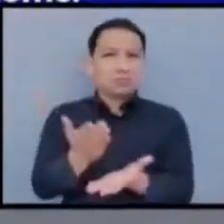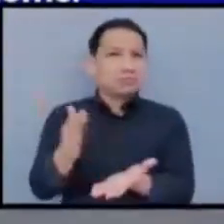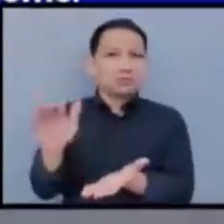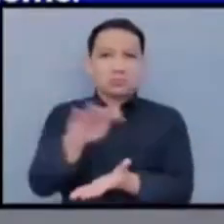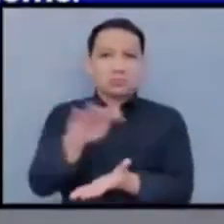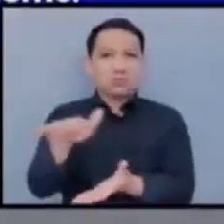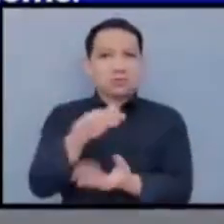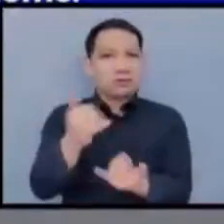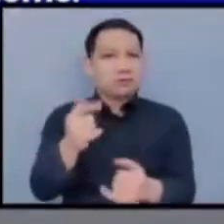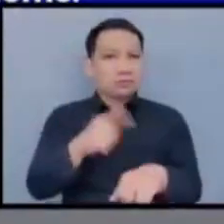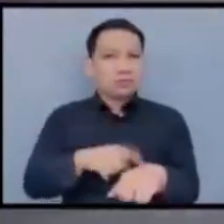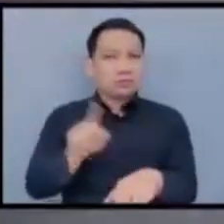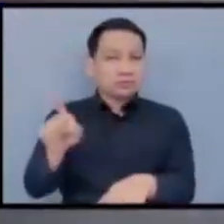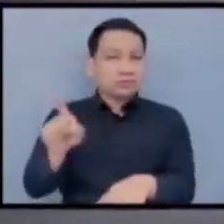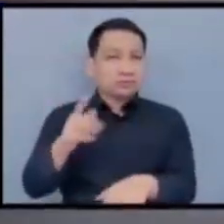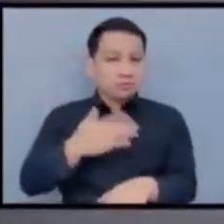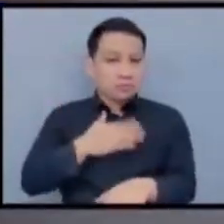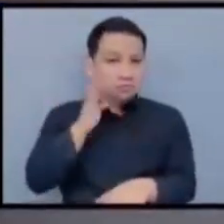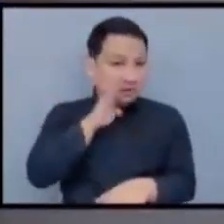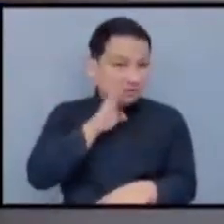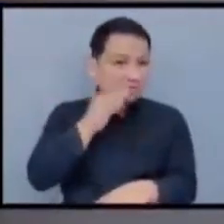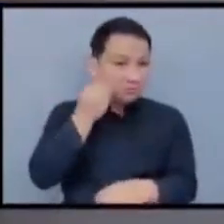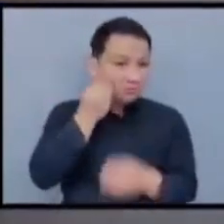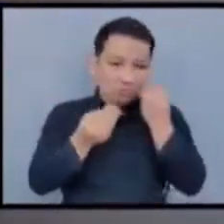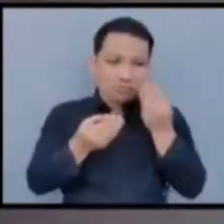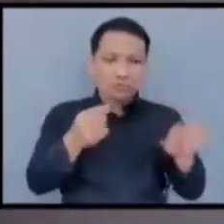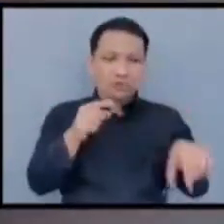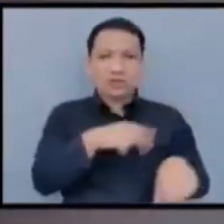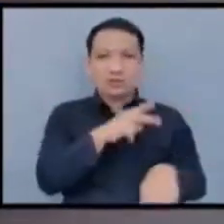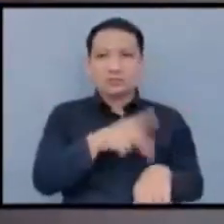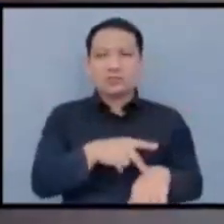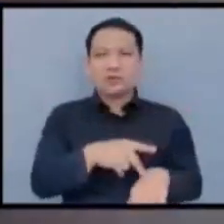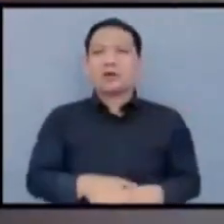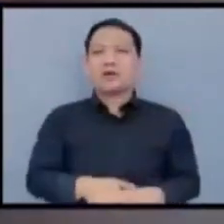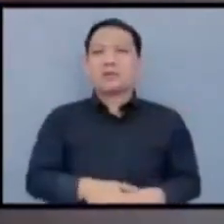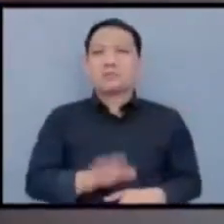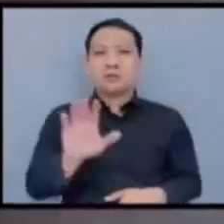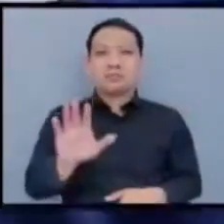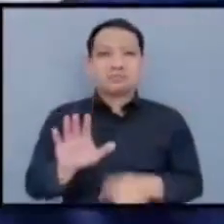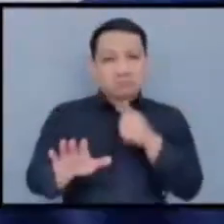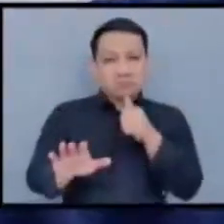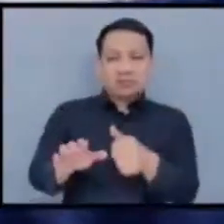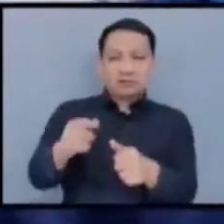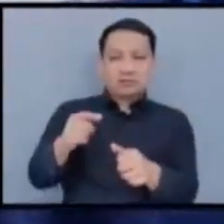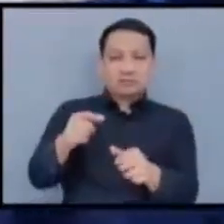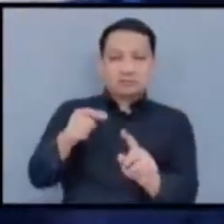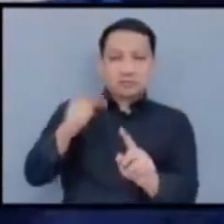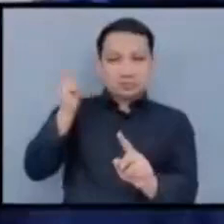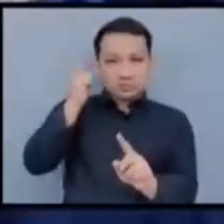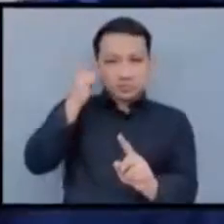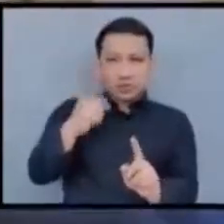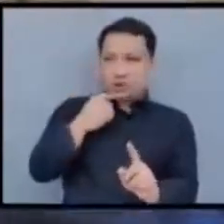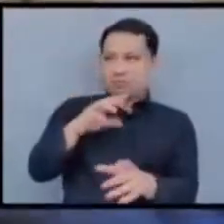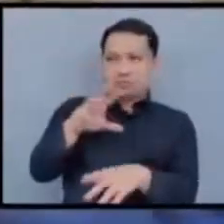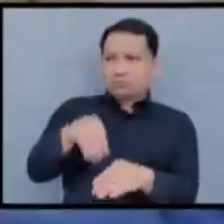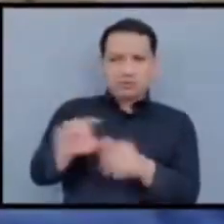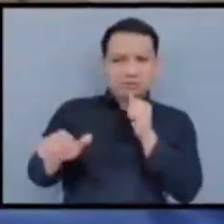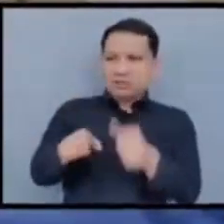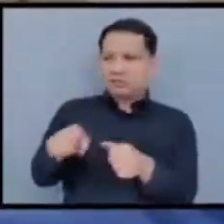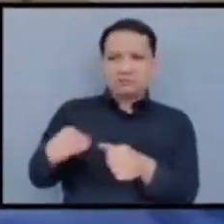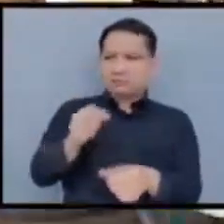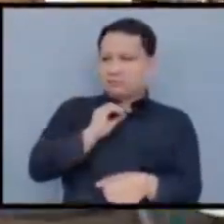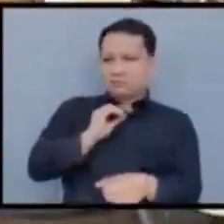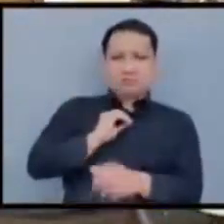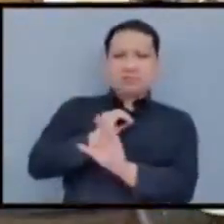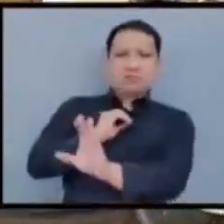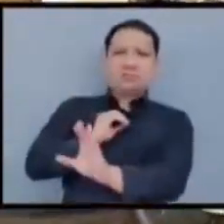time he comes home. Bukod naman dito, marinding itinanggi ni dating Governor Teves na sa kanya ang mga na-recover na matataas na kalibre